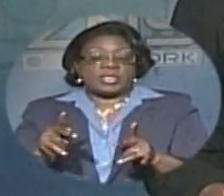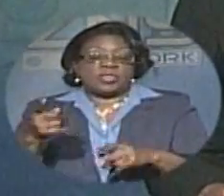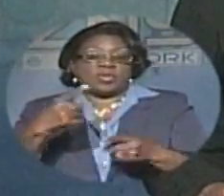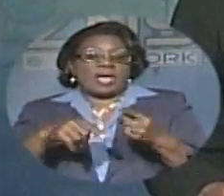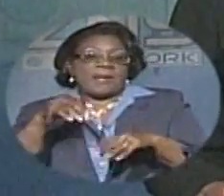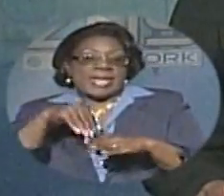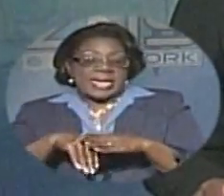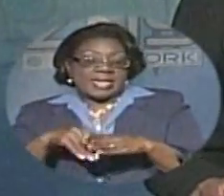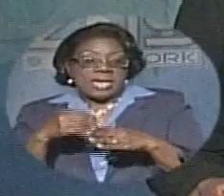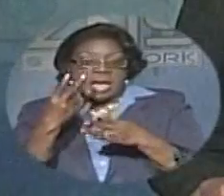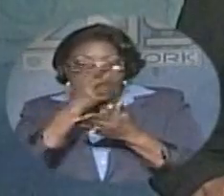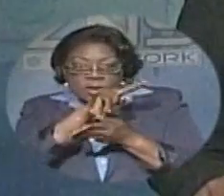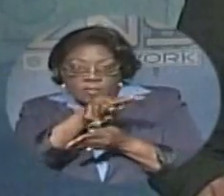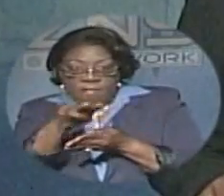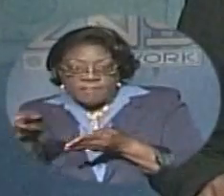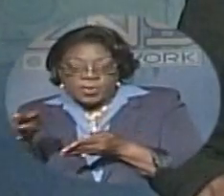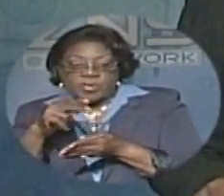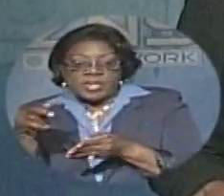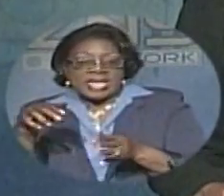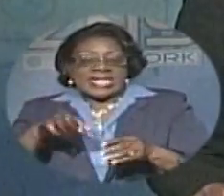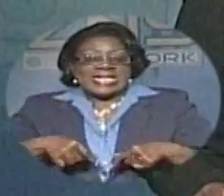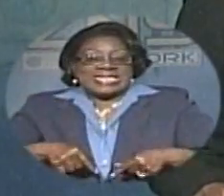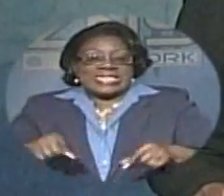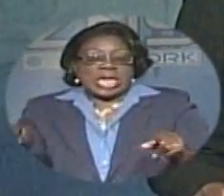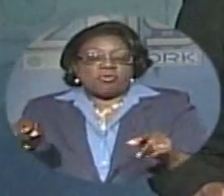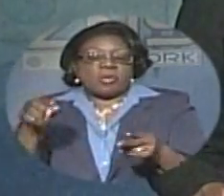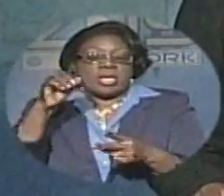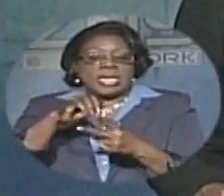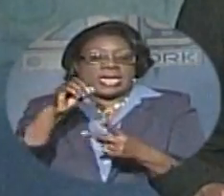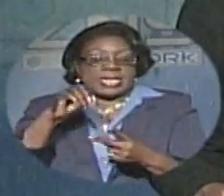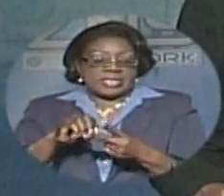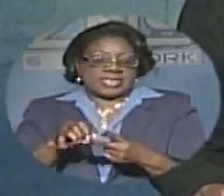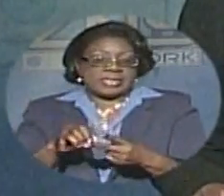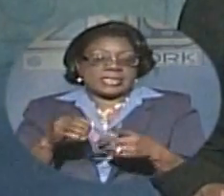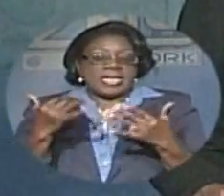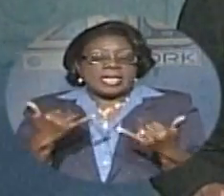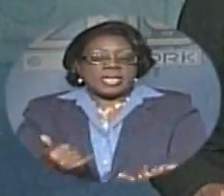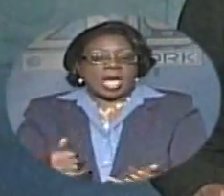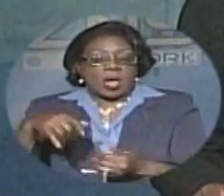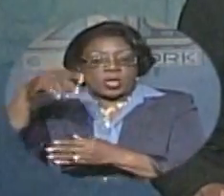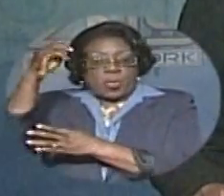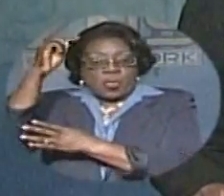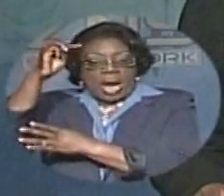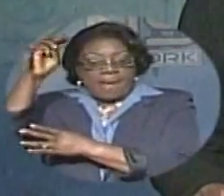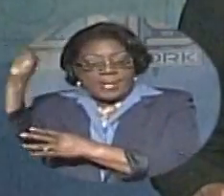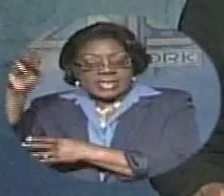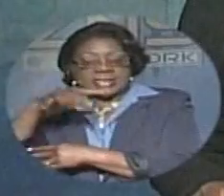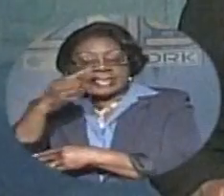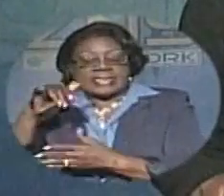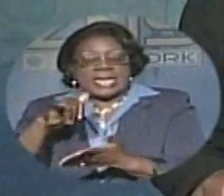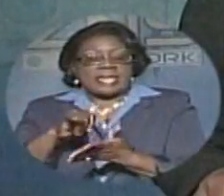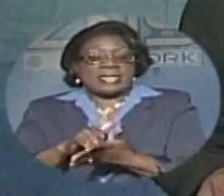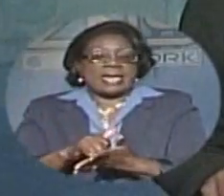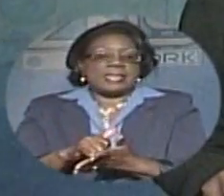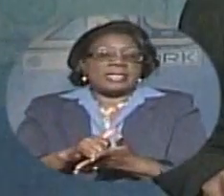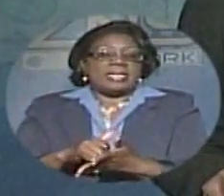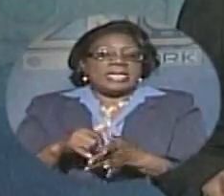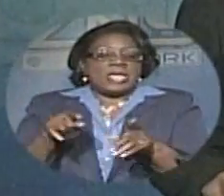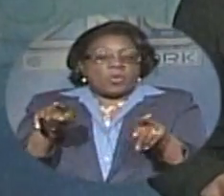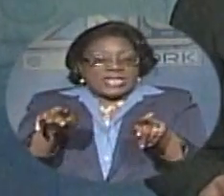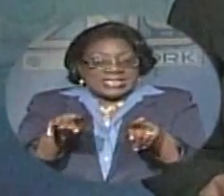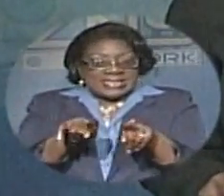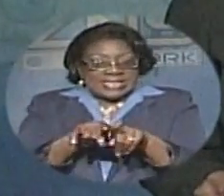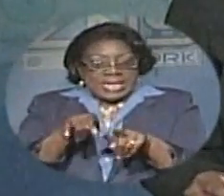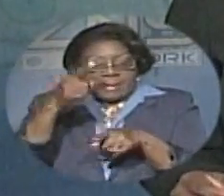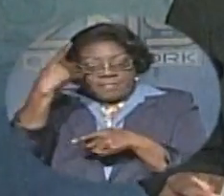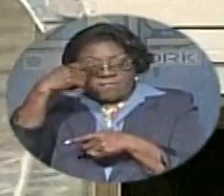here. In this report, hear what the Prime Minister had to say about that decision and about the launch of absentee voting in the Bahamas. Here's Altavis